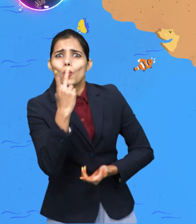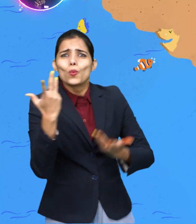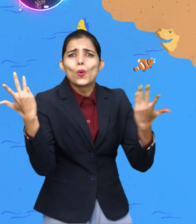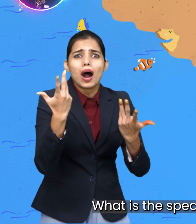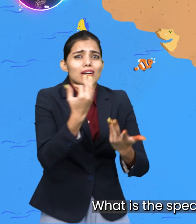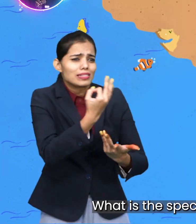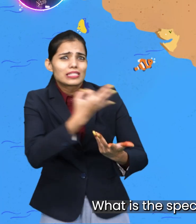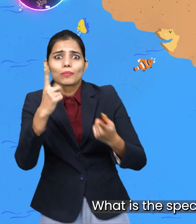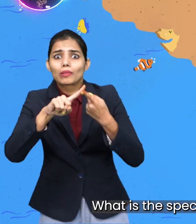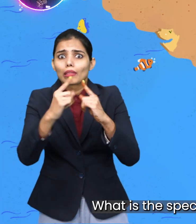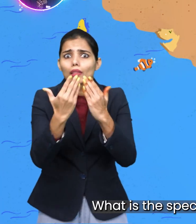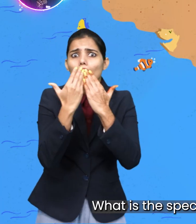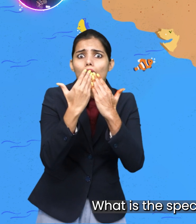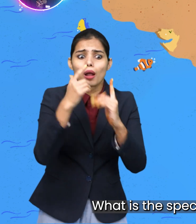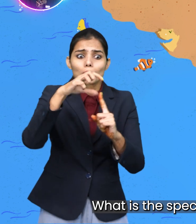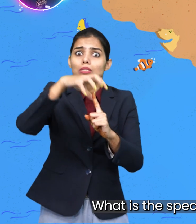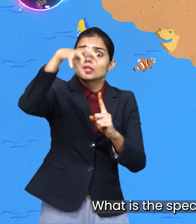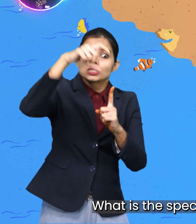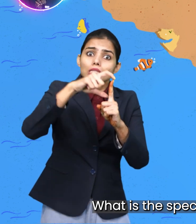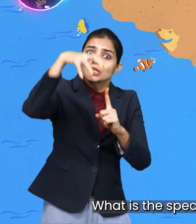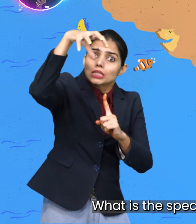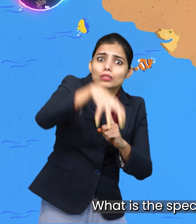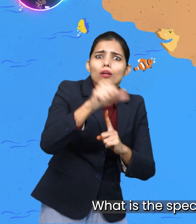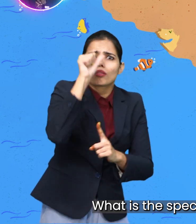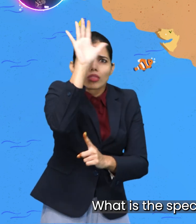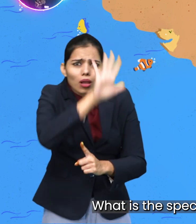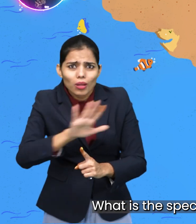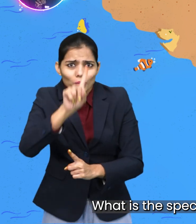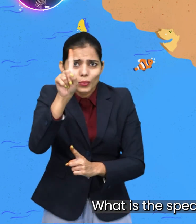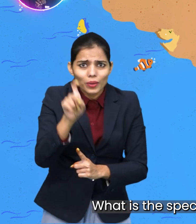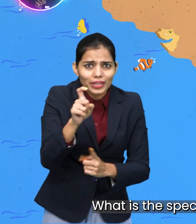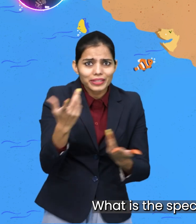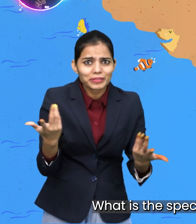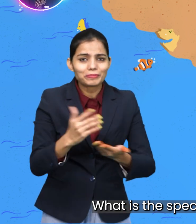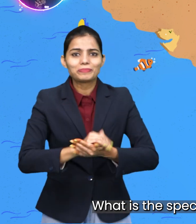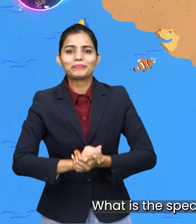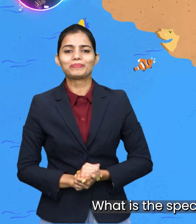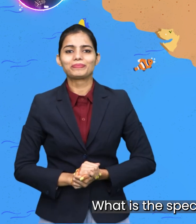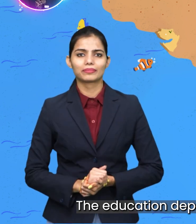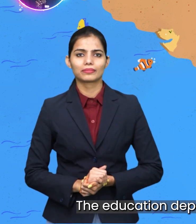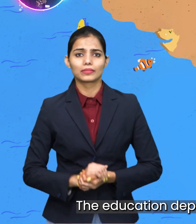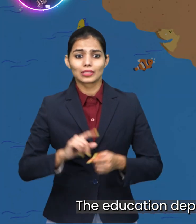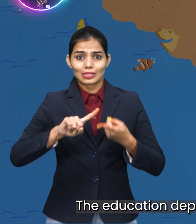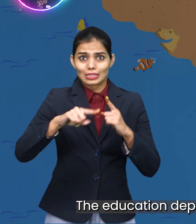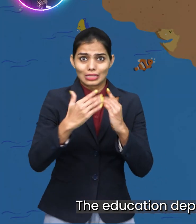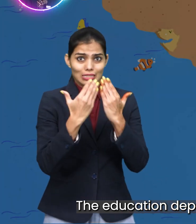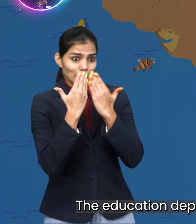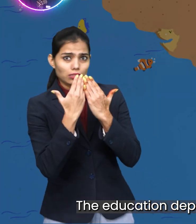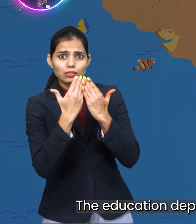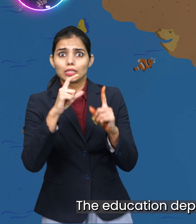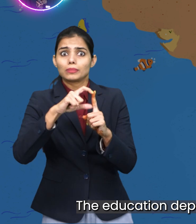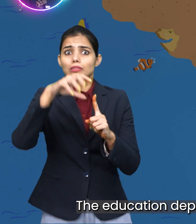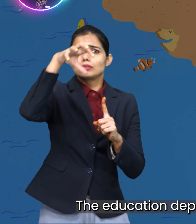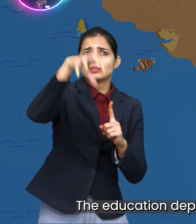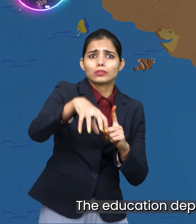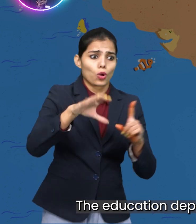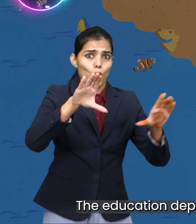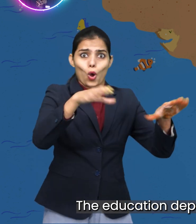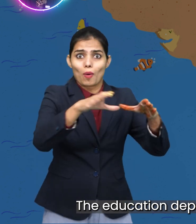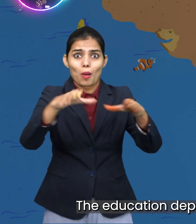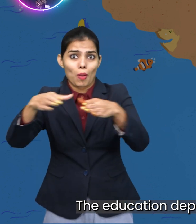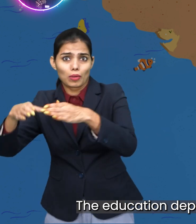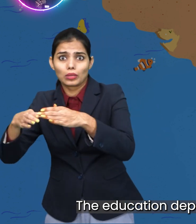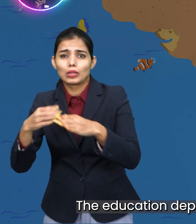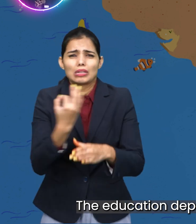Let's see, what is the special education department in India? The Education Department of